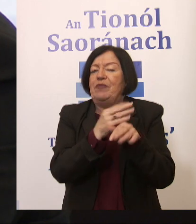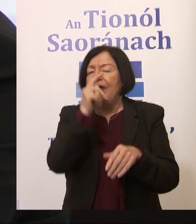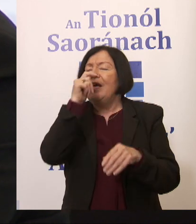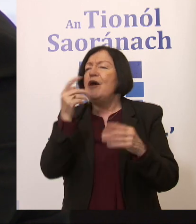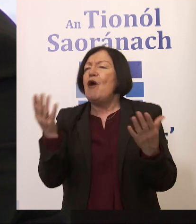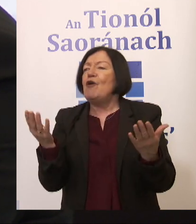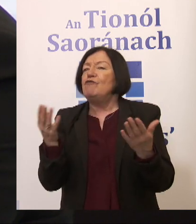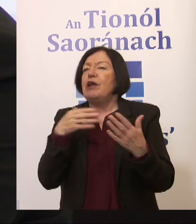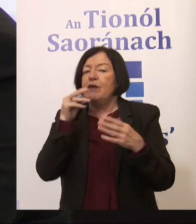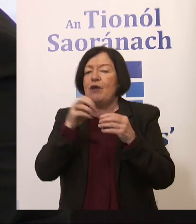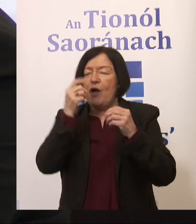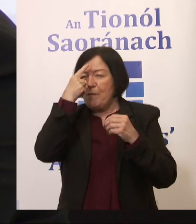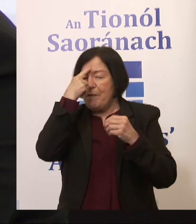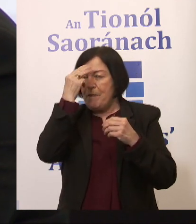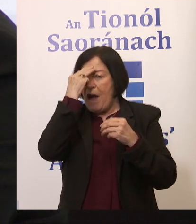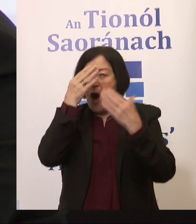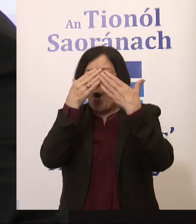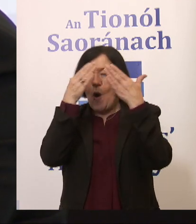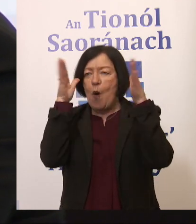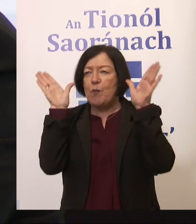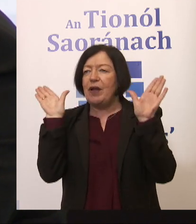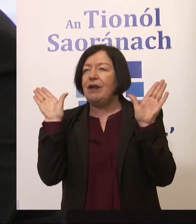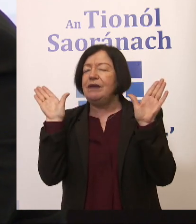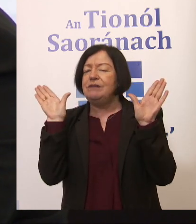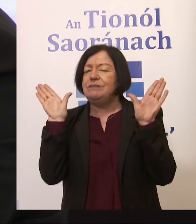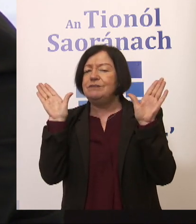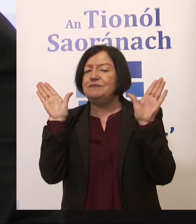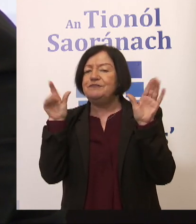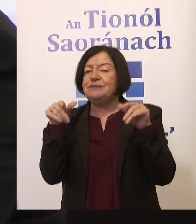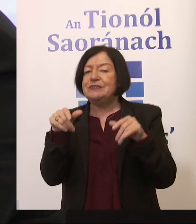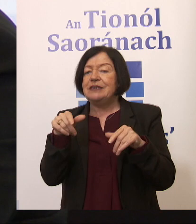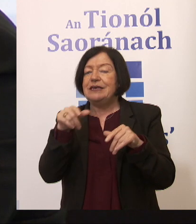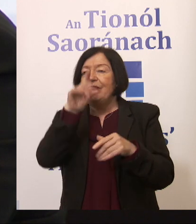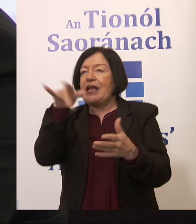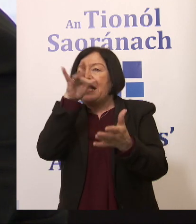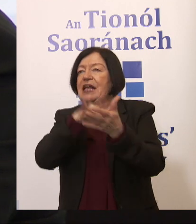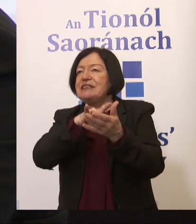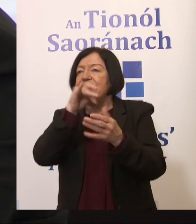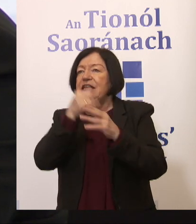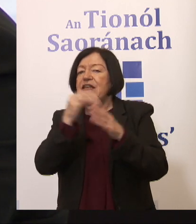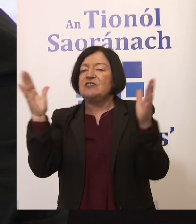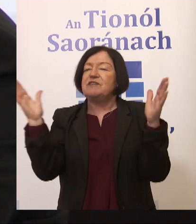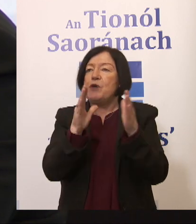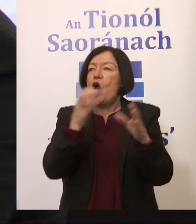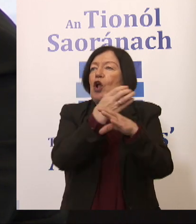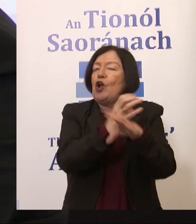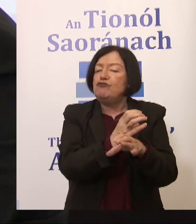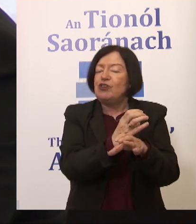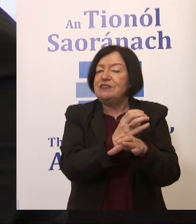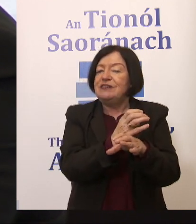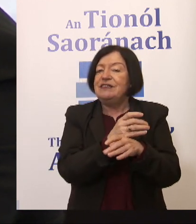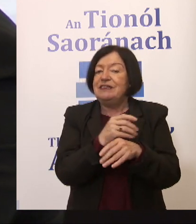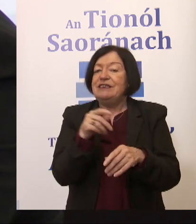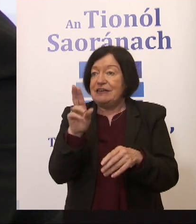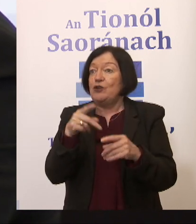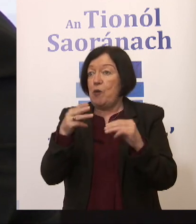about opening our minds to sort of thinking, actually, you know, the capital cities in smaller size states actually can